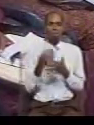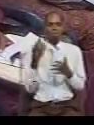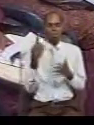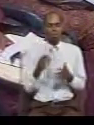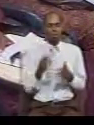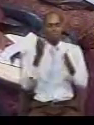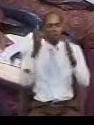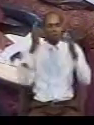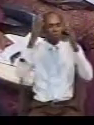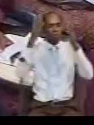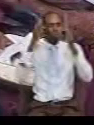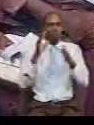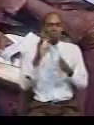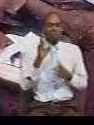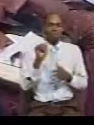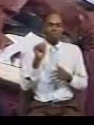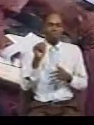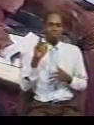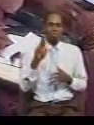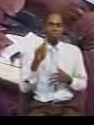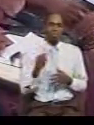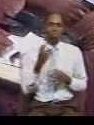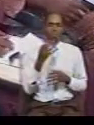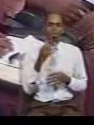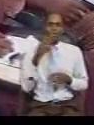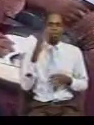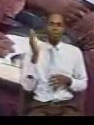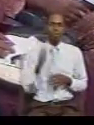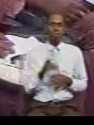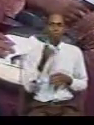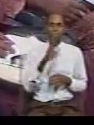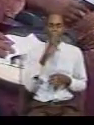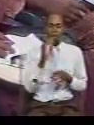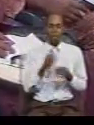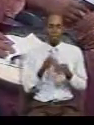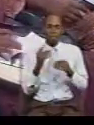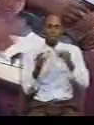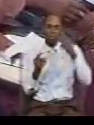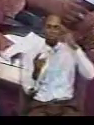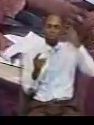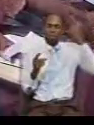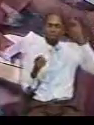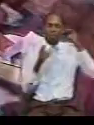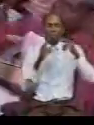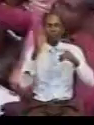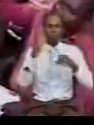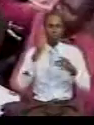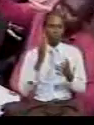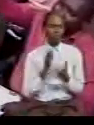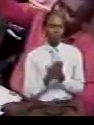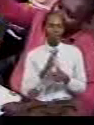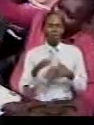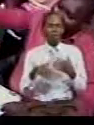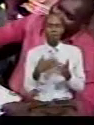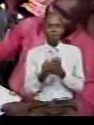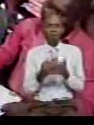wicked. You are in the dream, you will quench all the fiery darts of the